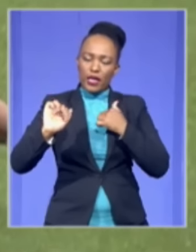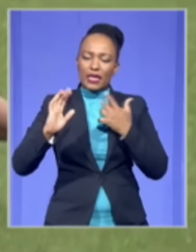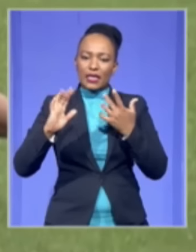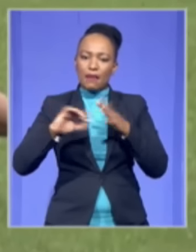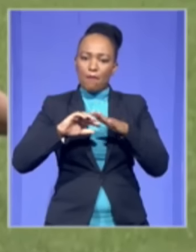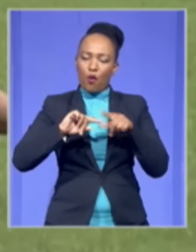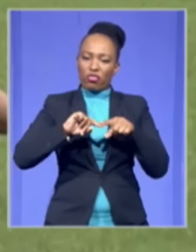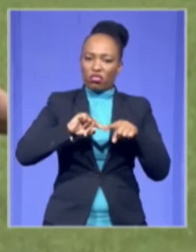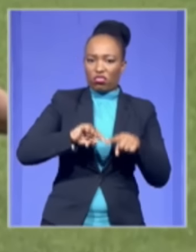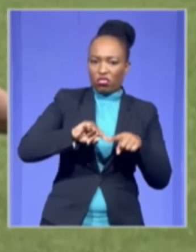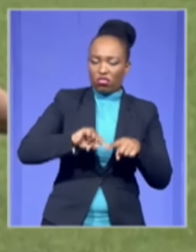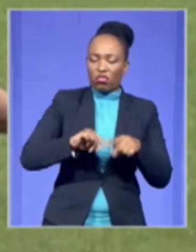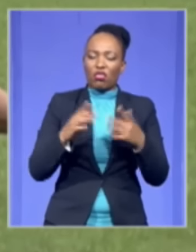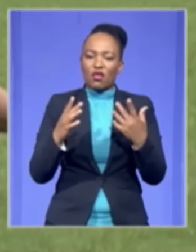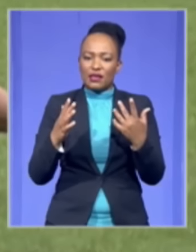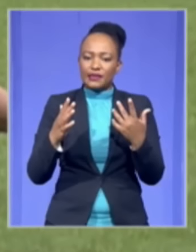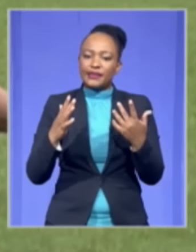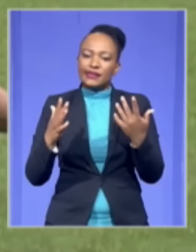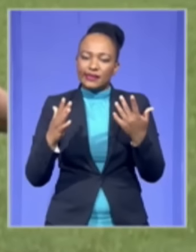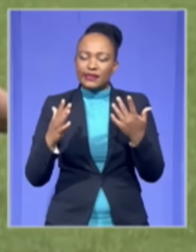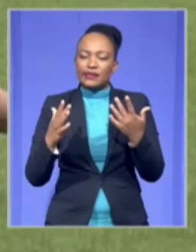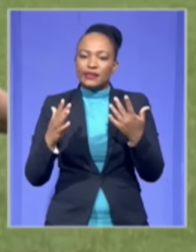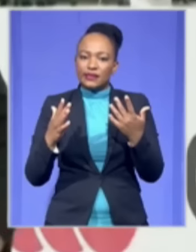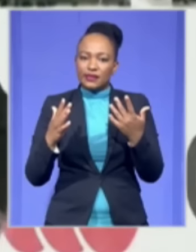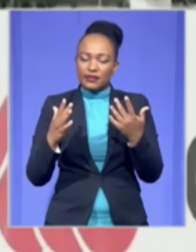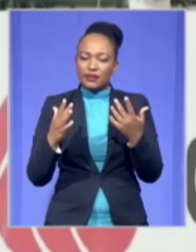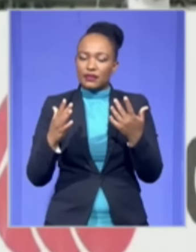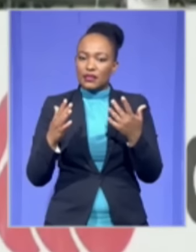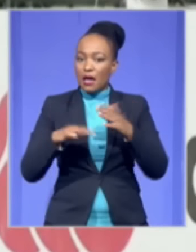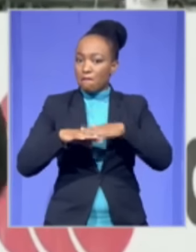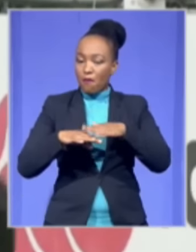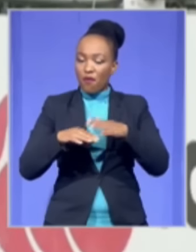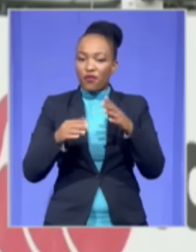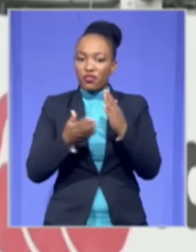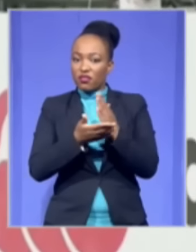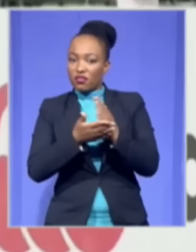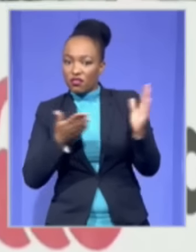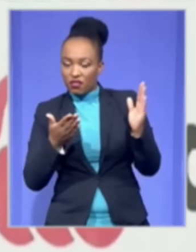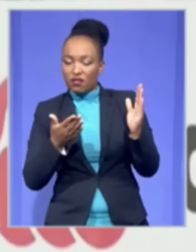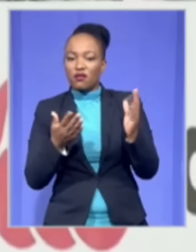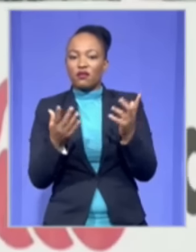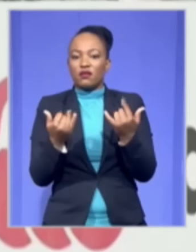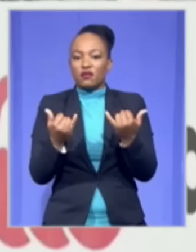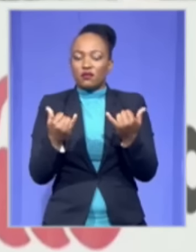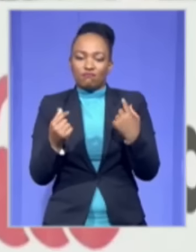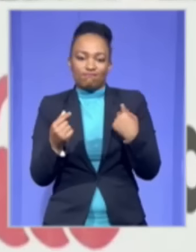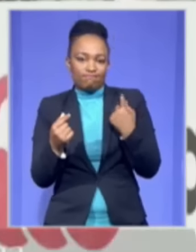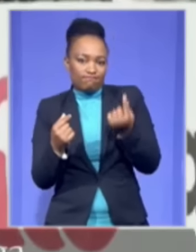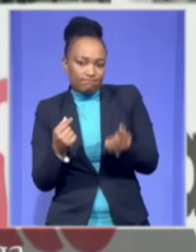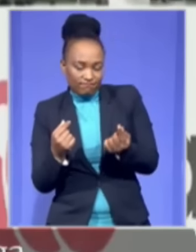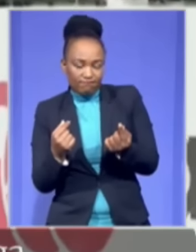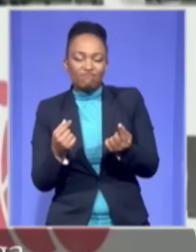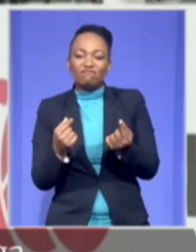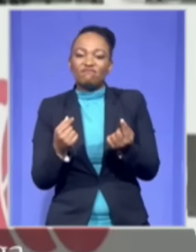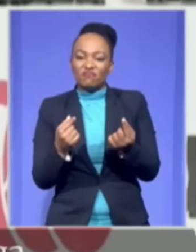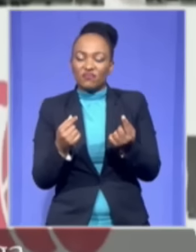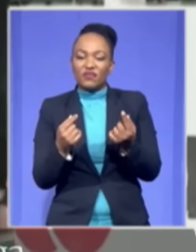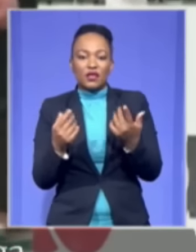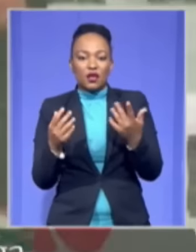fear that we did not leave everything out there, that we don't have regrets when we sit in the change